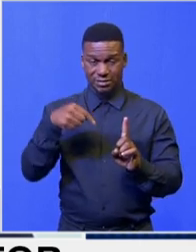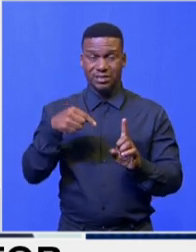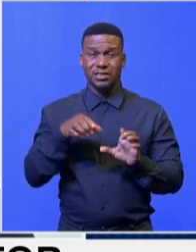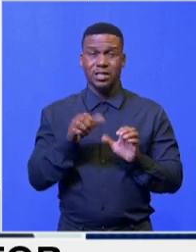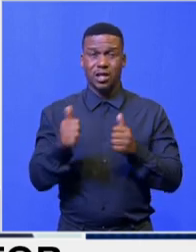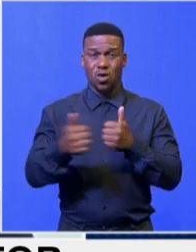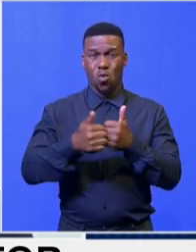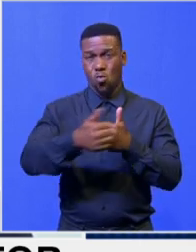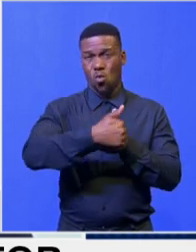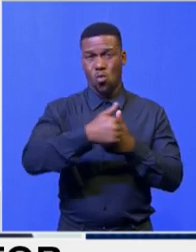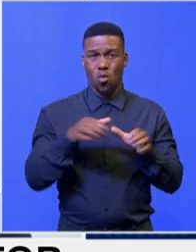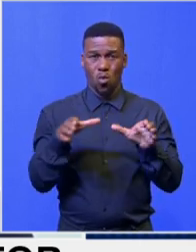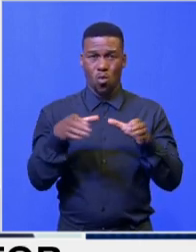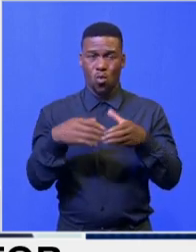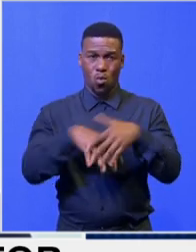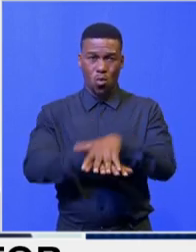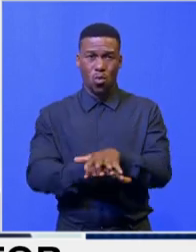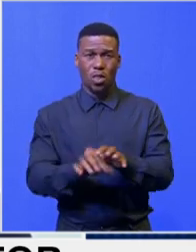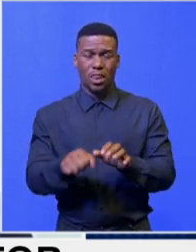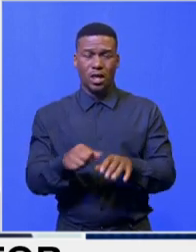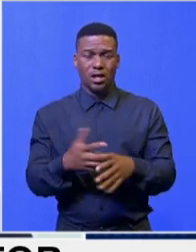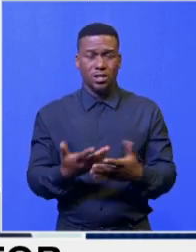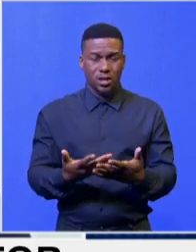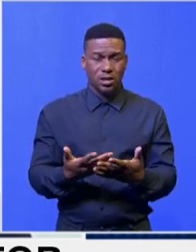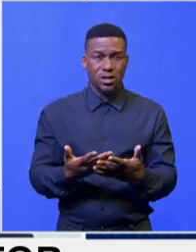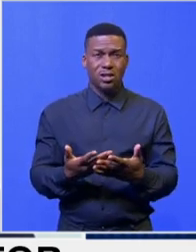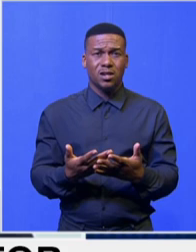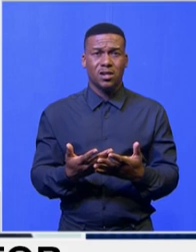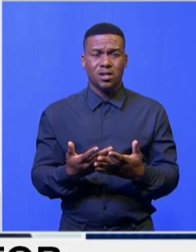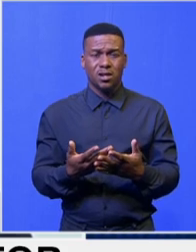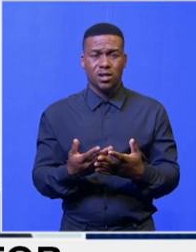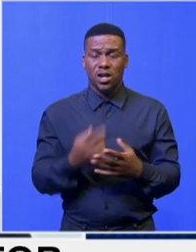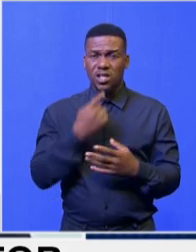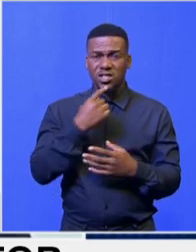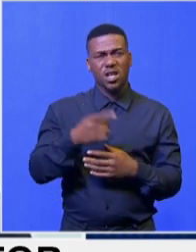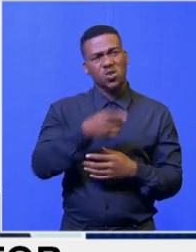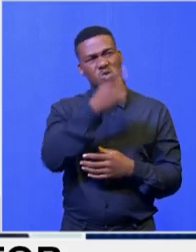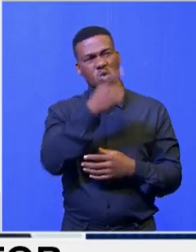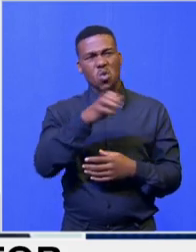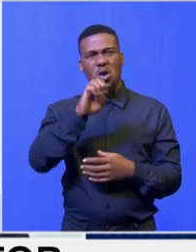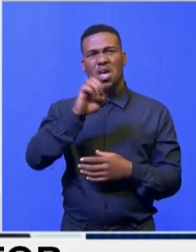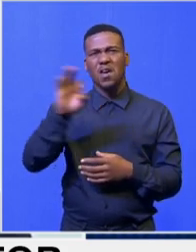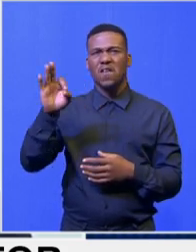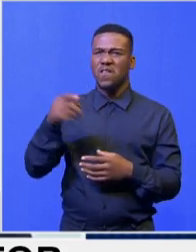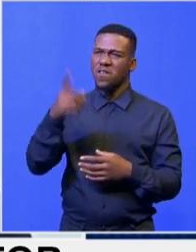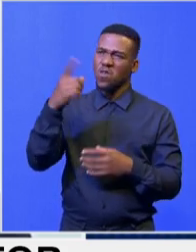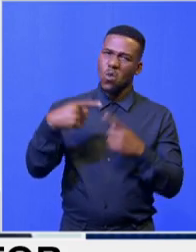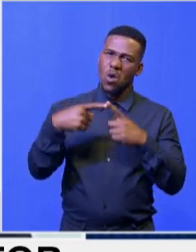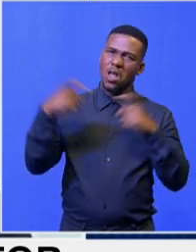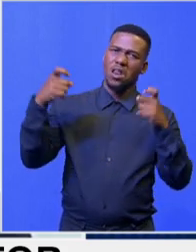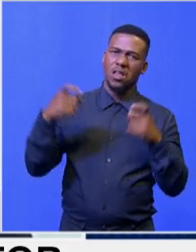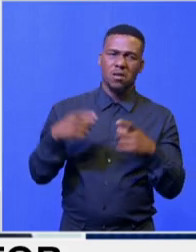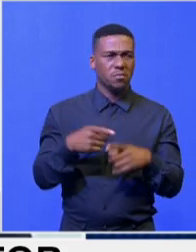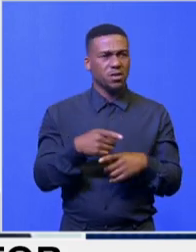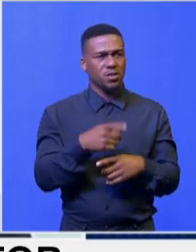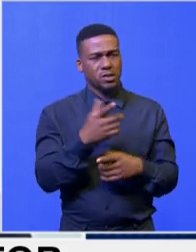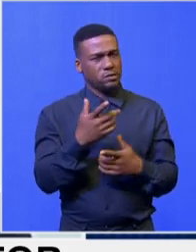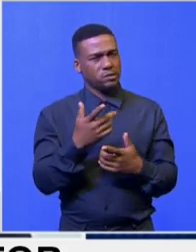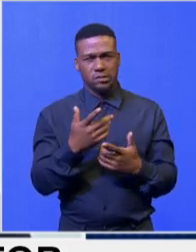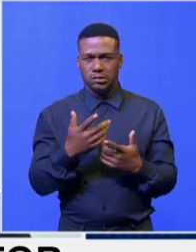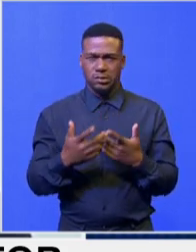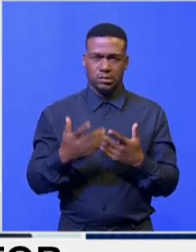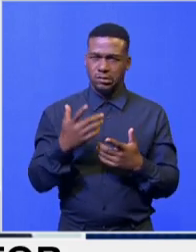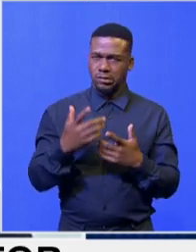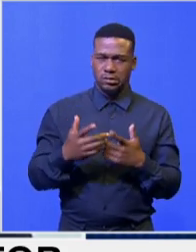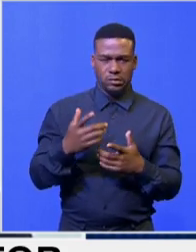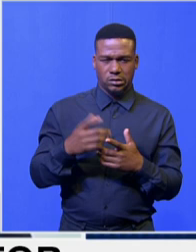declaring very prominent political parties as public enemies in a coalition environment, I think that's